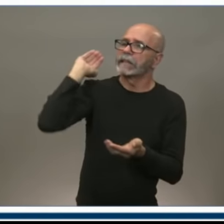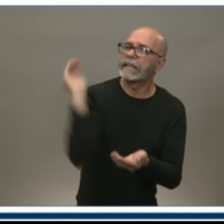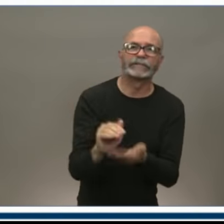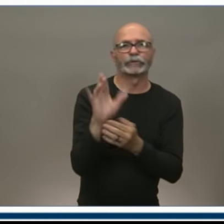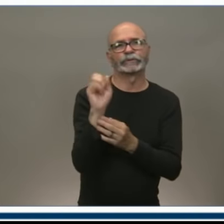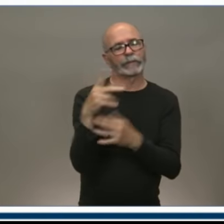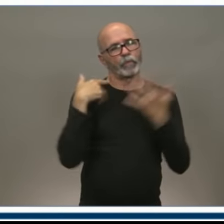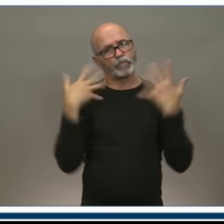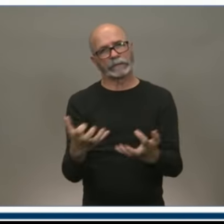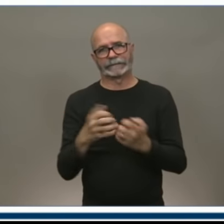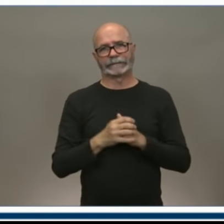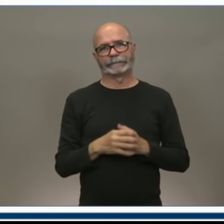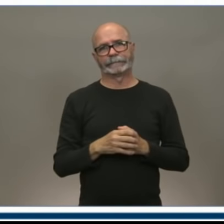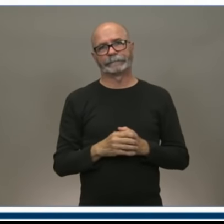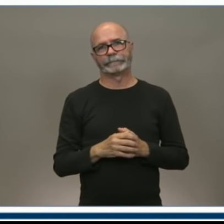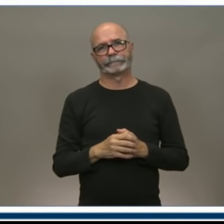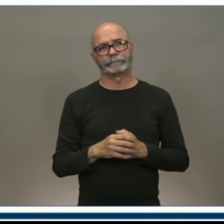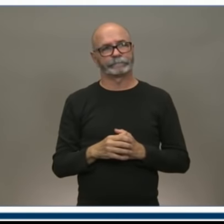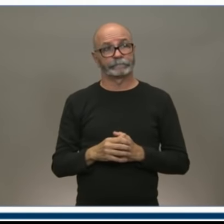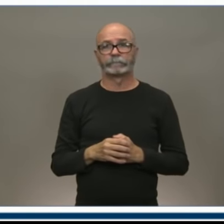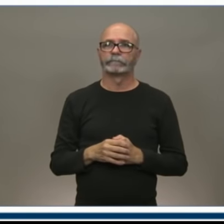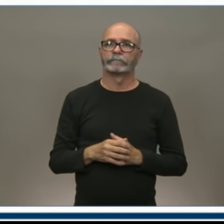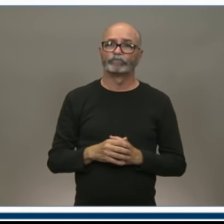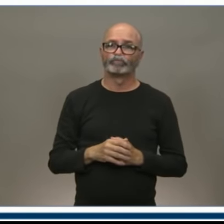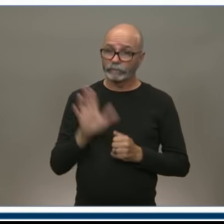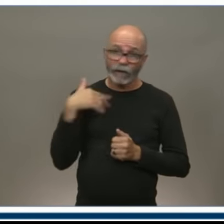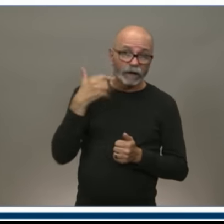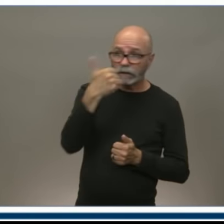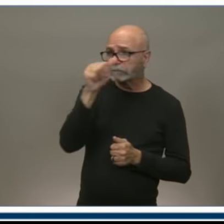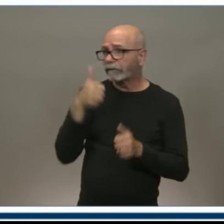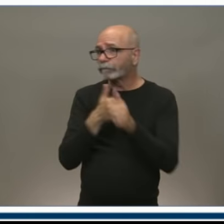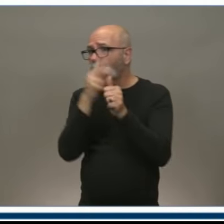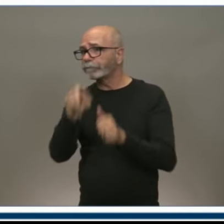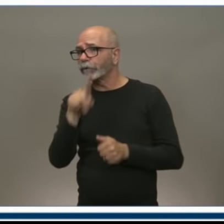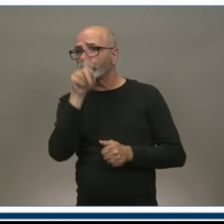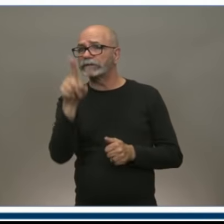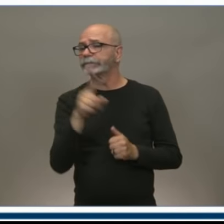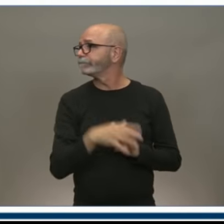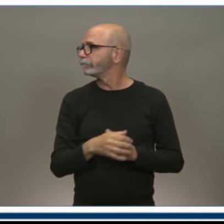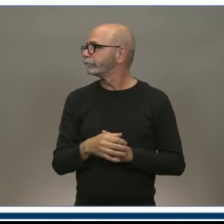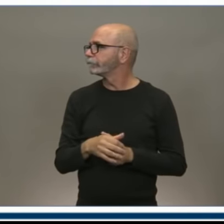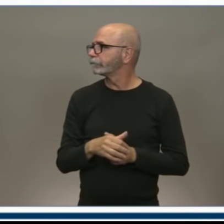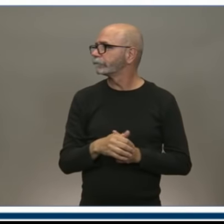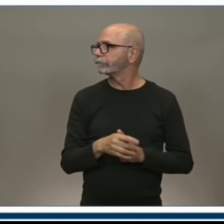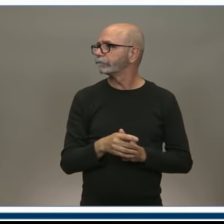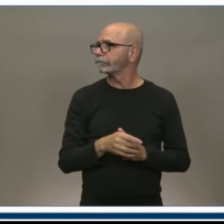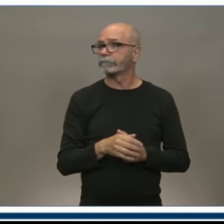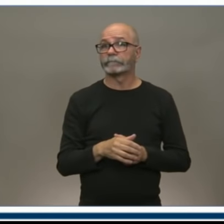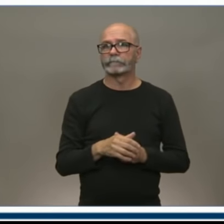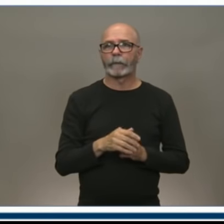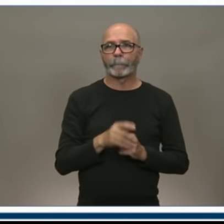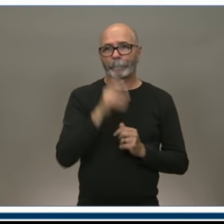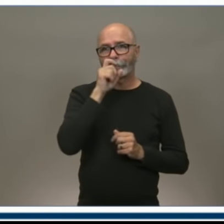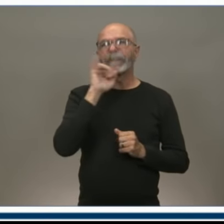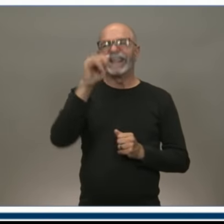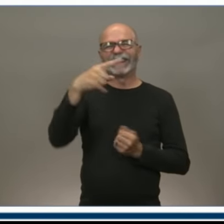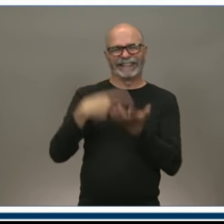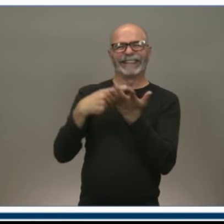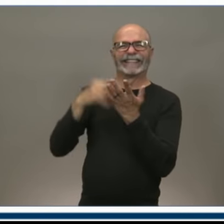How did you follow up? I'd also like to ask about the Clayton Park cluster, because I think it was said